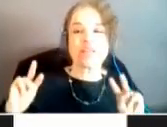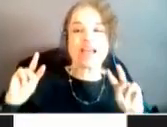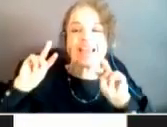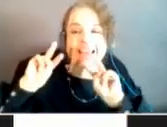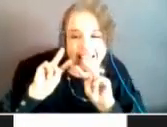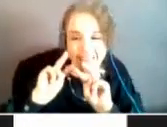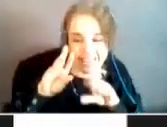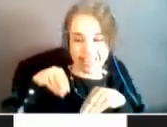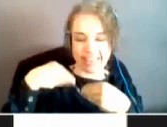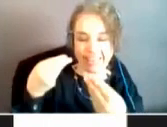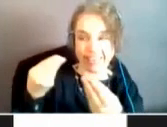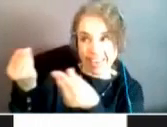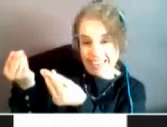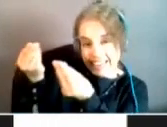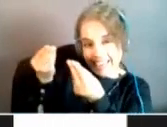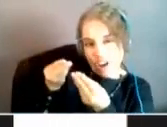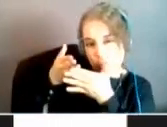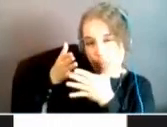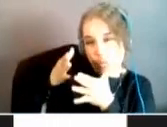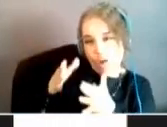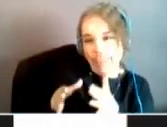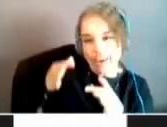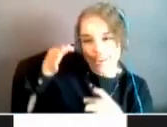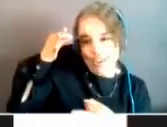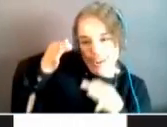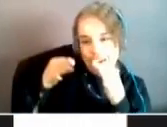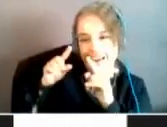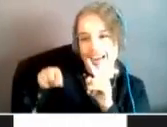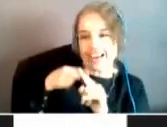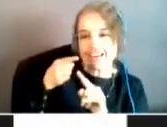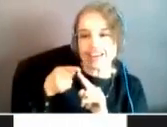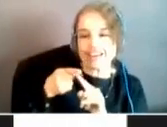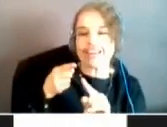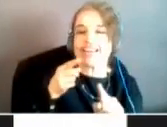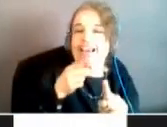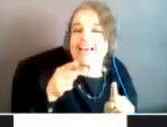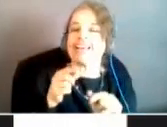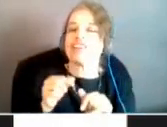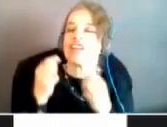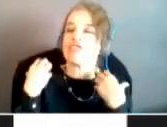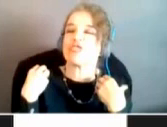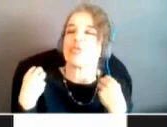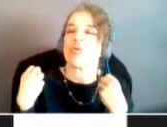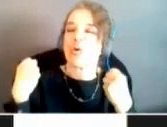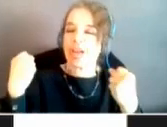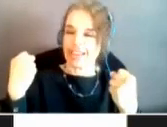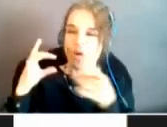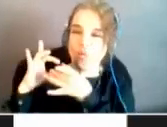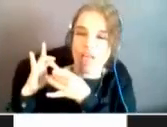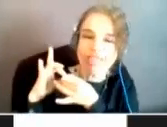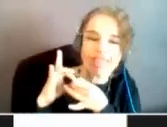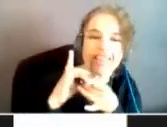they can give and receive without judgment, and when they derive sustenance and strength from the